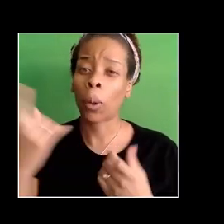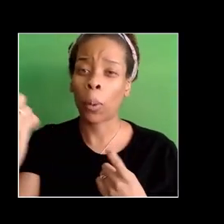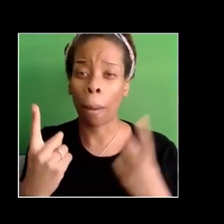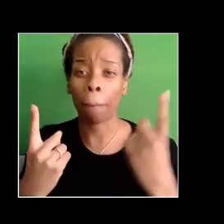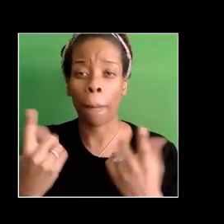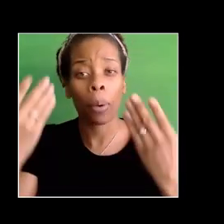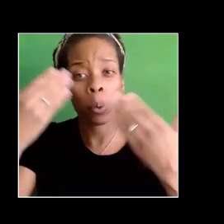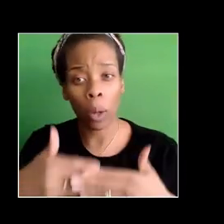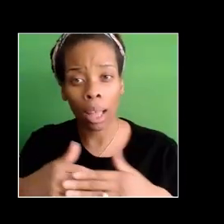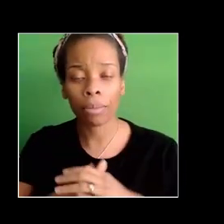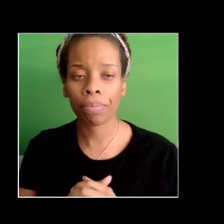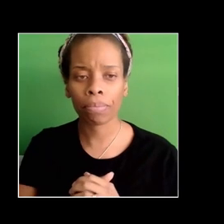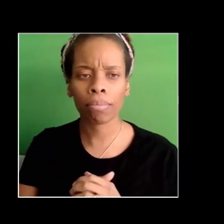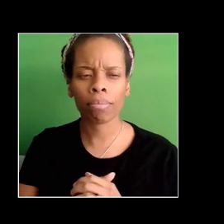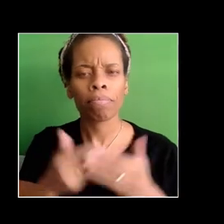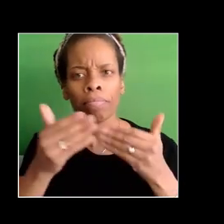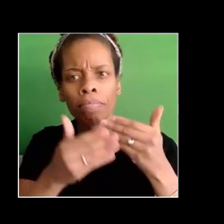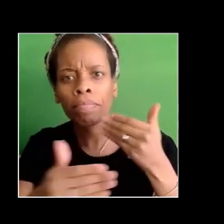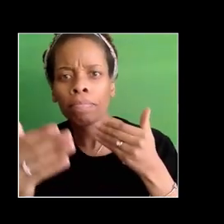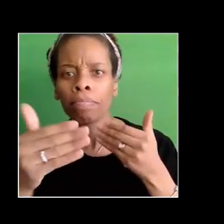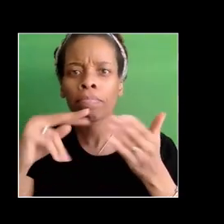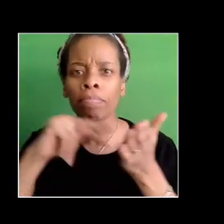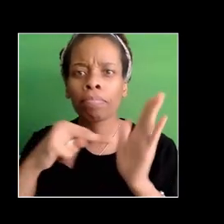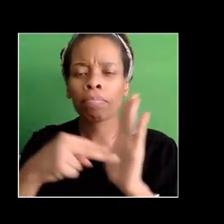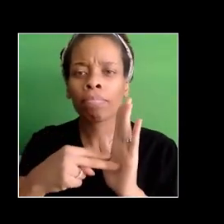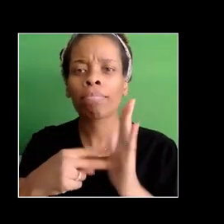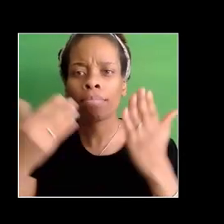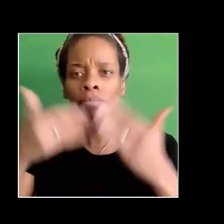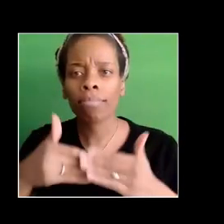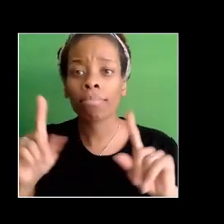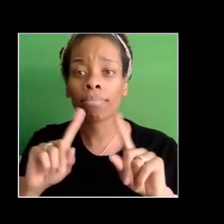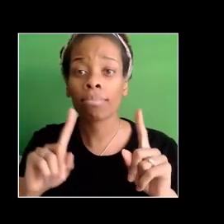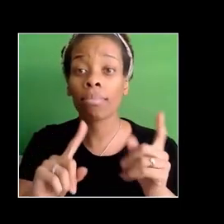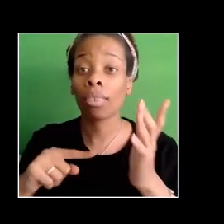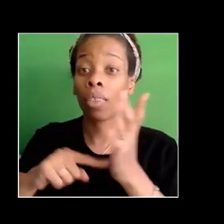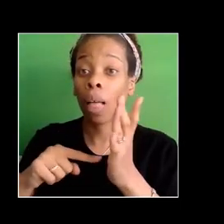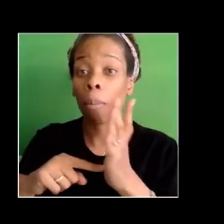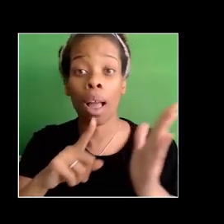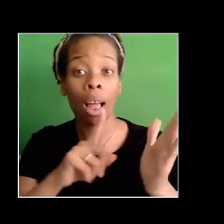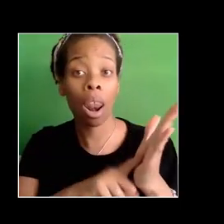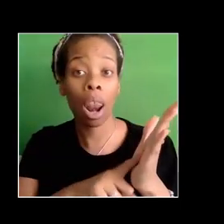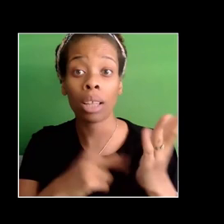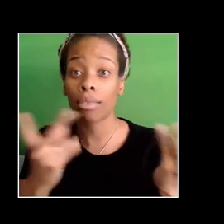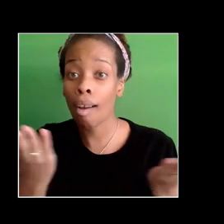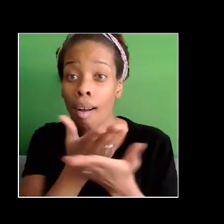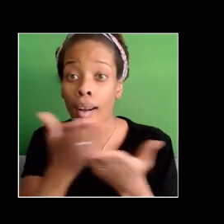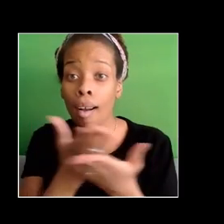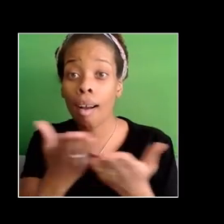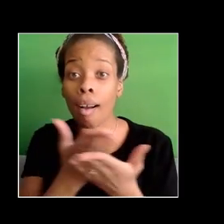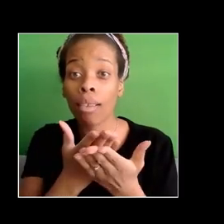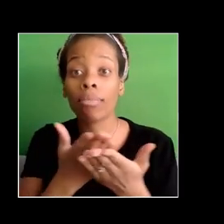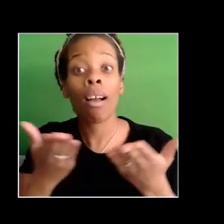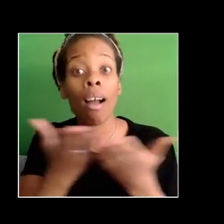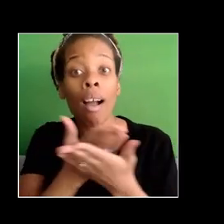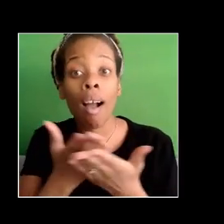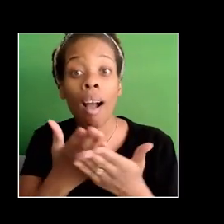So for the rest of this evening, Thelma and Lynette will be in conversation. They will talk to each other for about